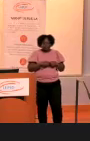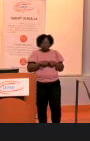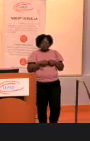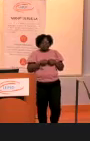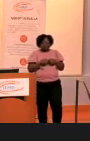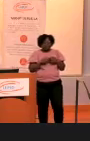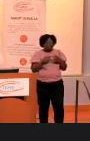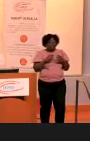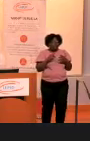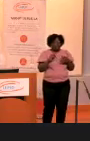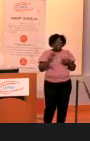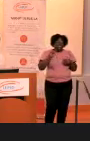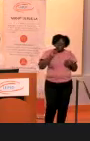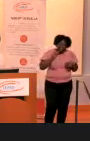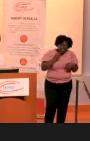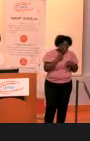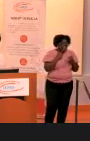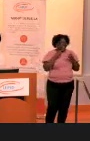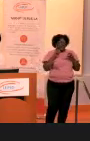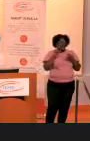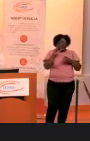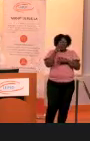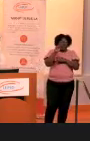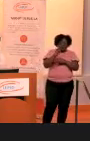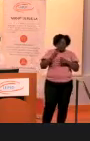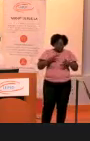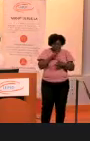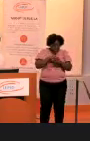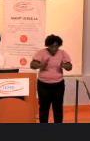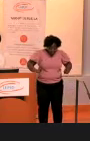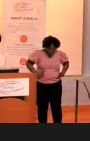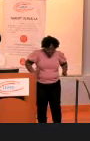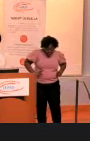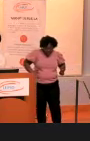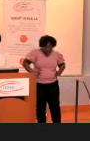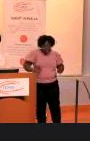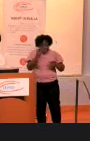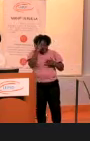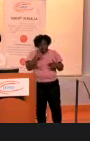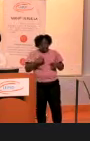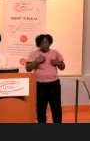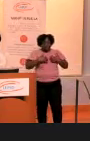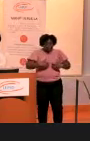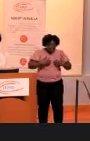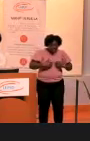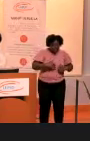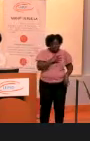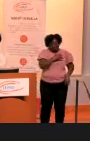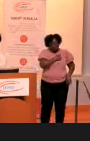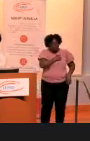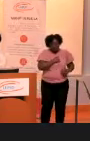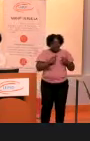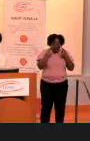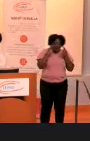either severe active lupus involving the kidneys, so lupus nephritis, lungs, hearts, eyes, muscle, blood, or